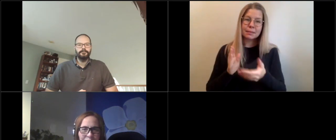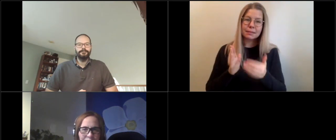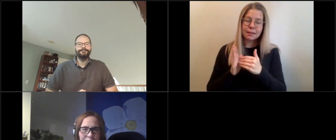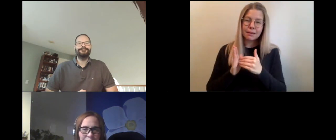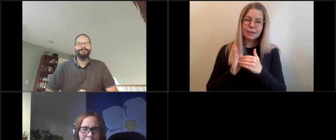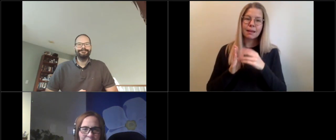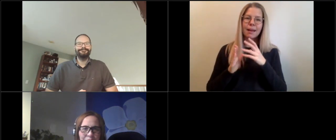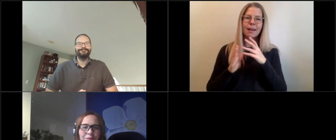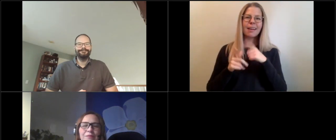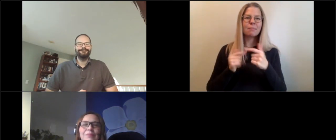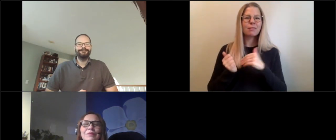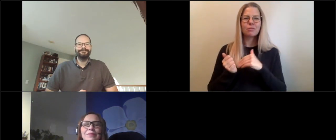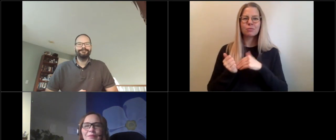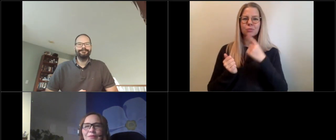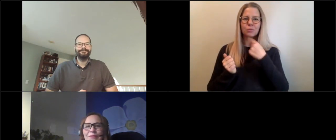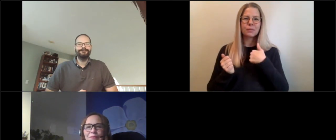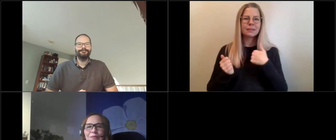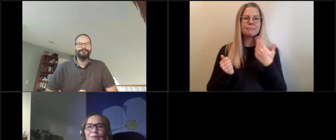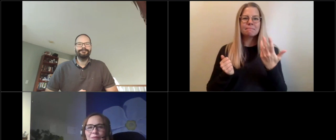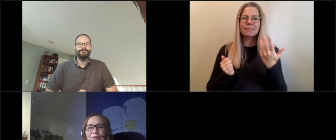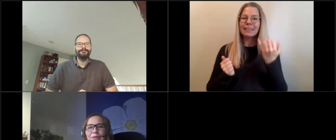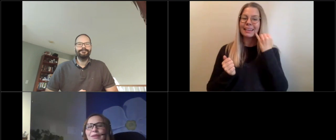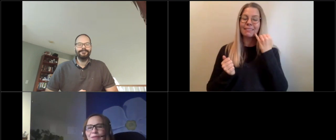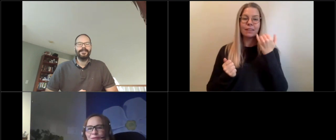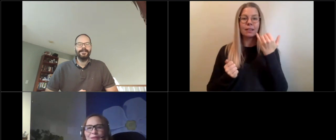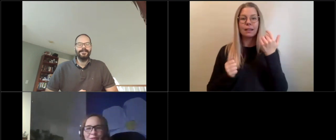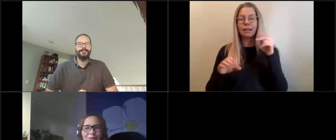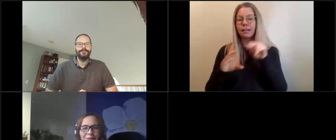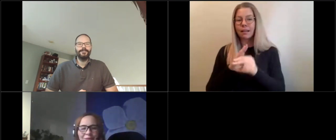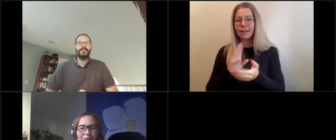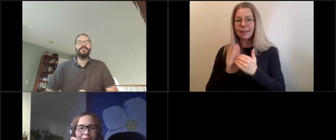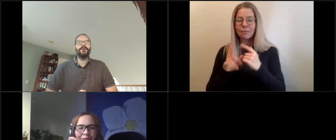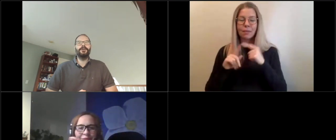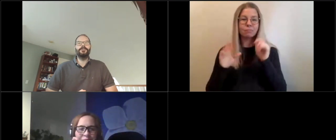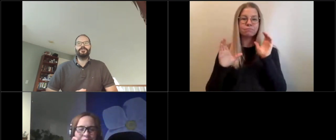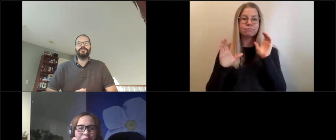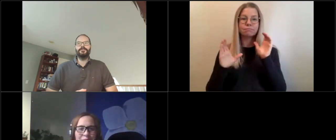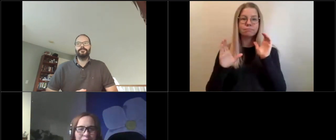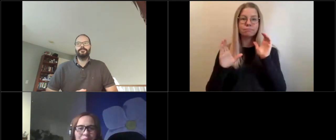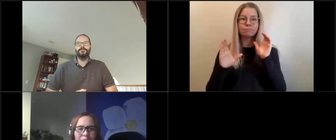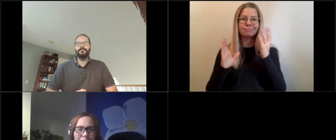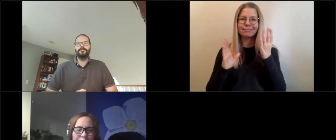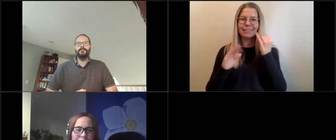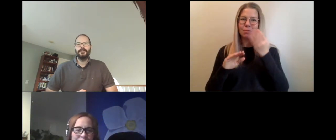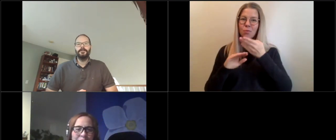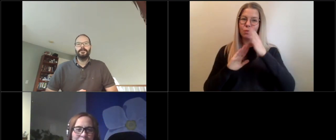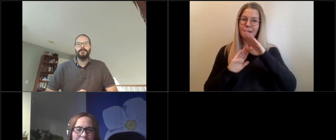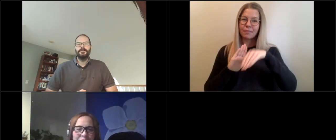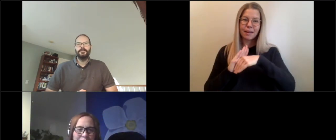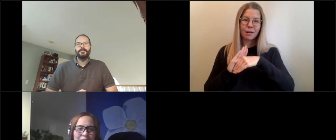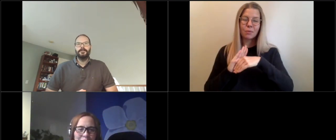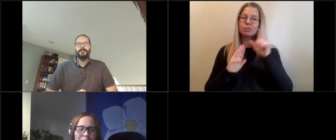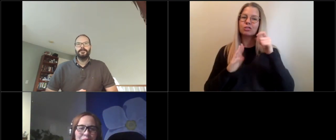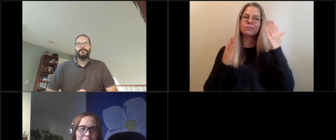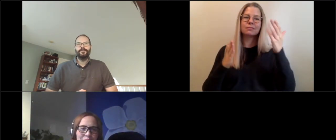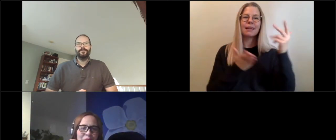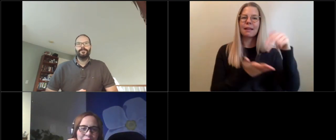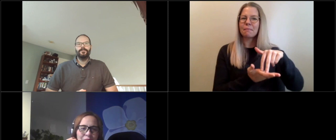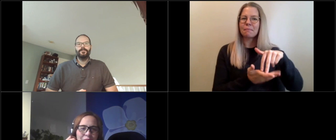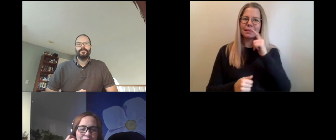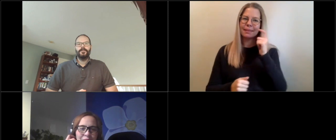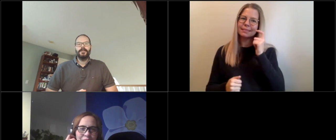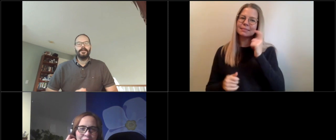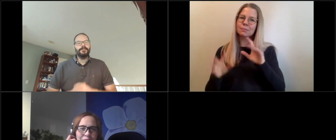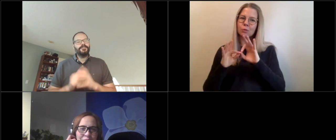get up. Bed is only for sleep. Right. So what kind of thing we should do when we